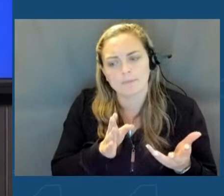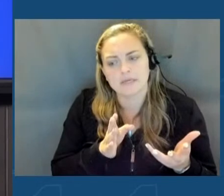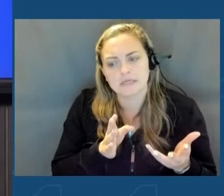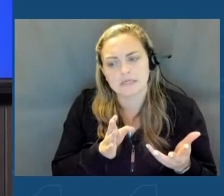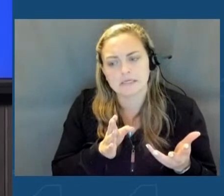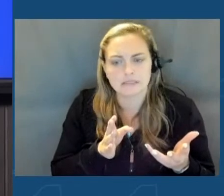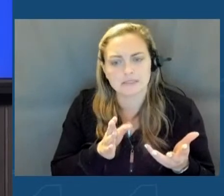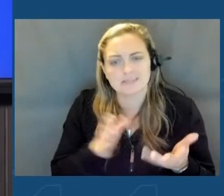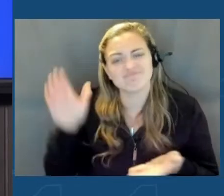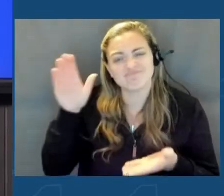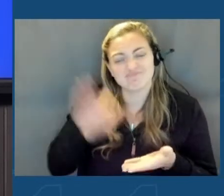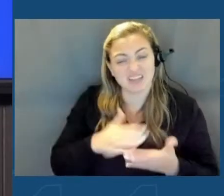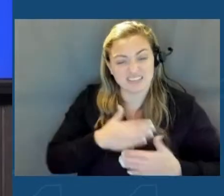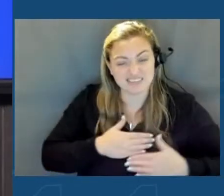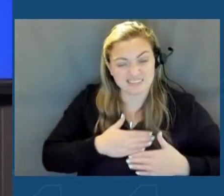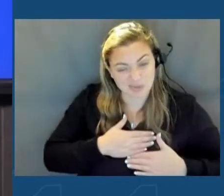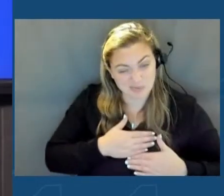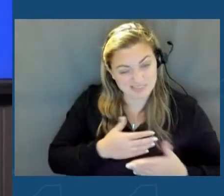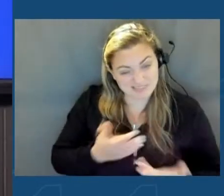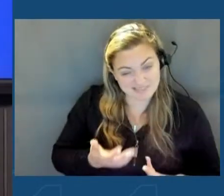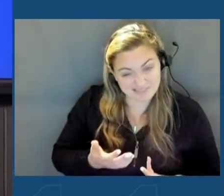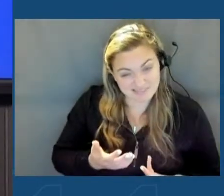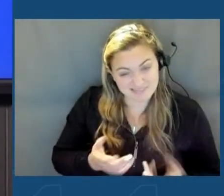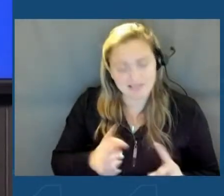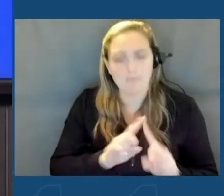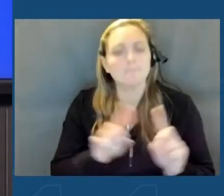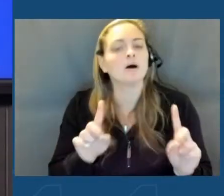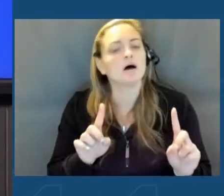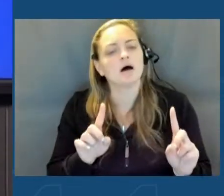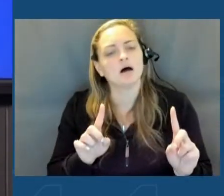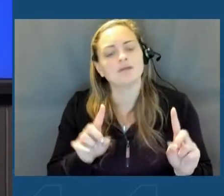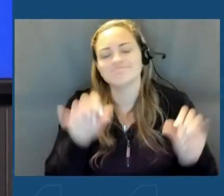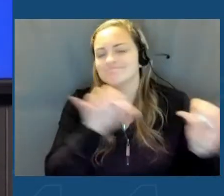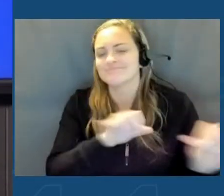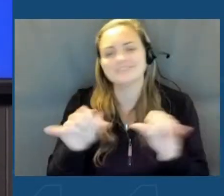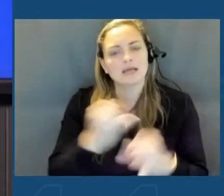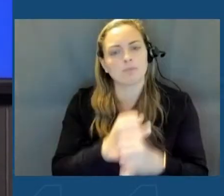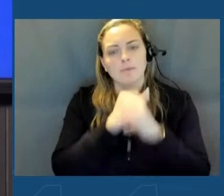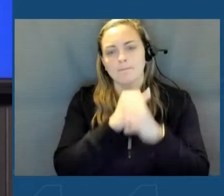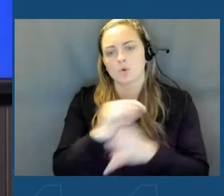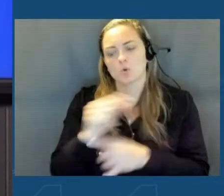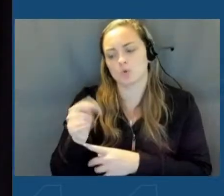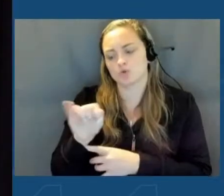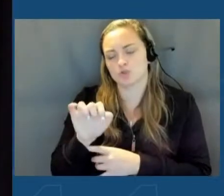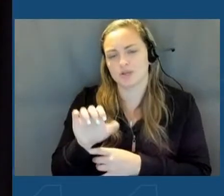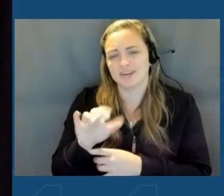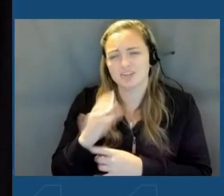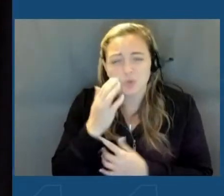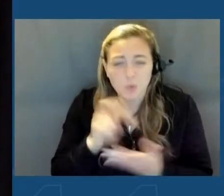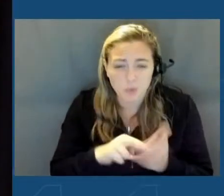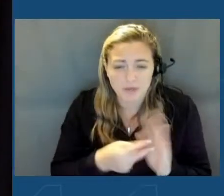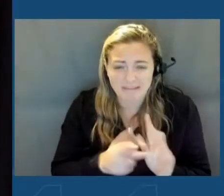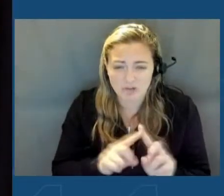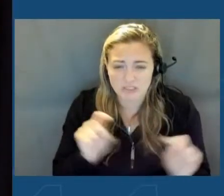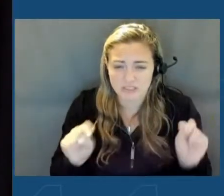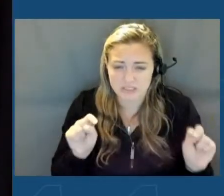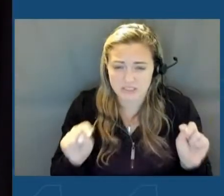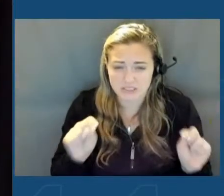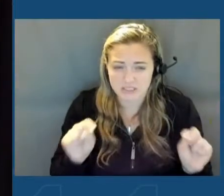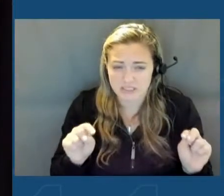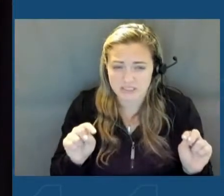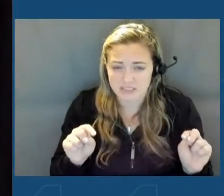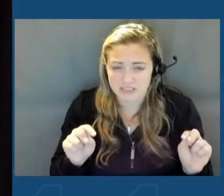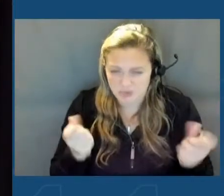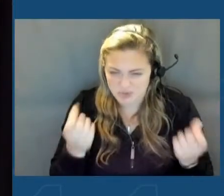less pleasant to receive, but it's just as immunogenic. Does everybody understand the difference between the two, the administration? Okay. Yeah,